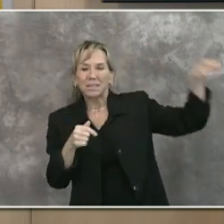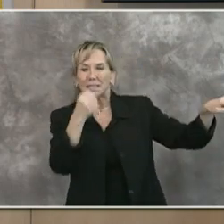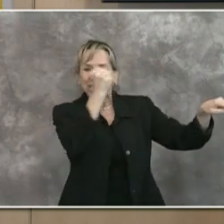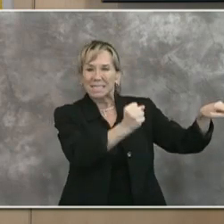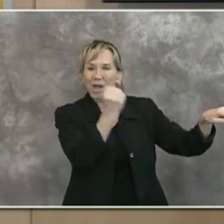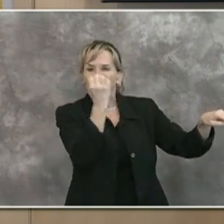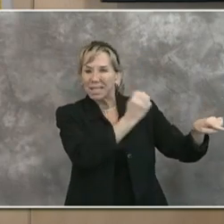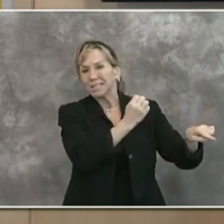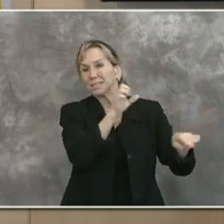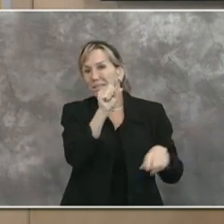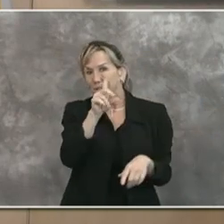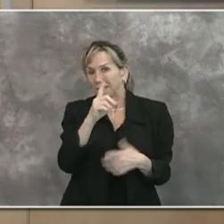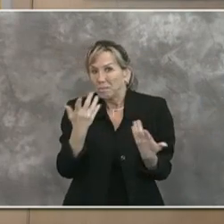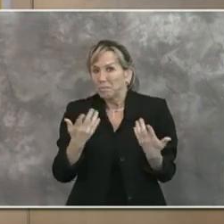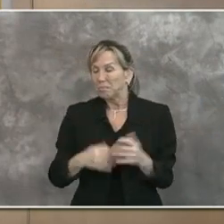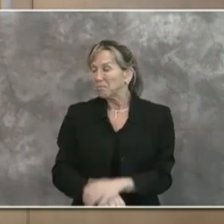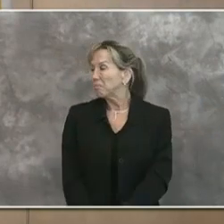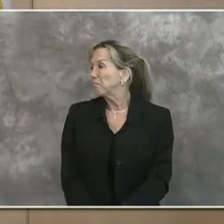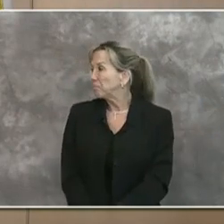respond.